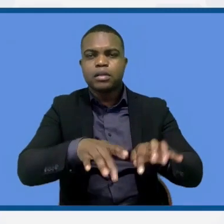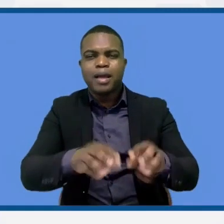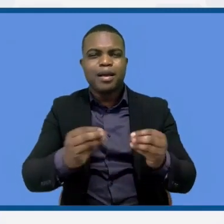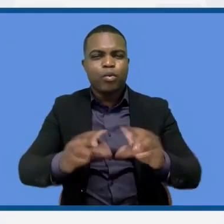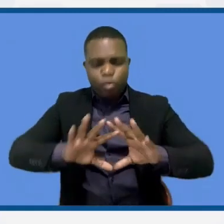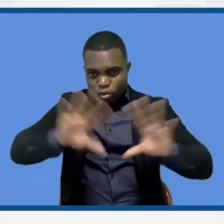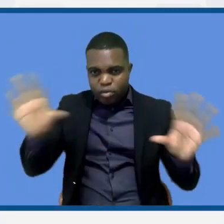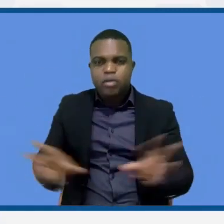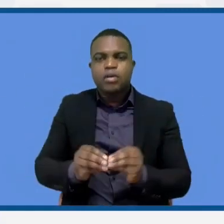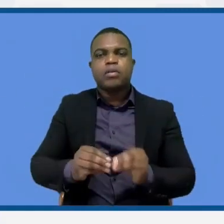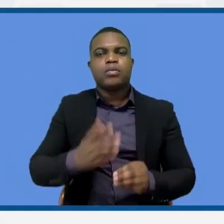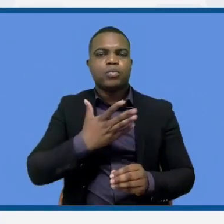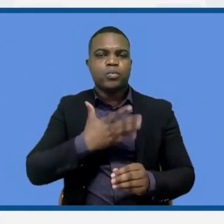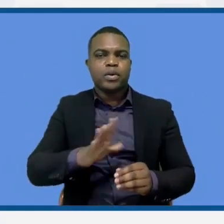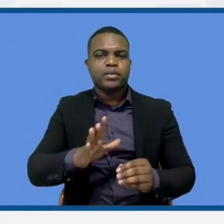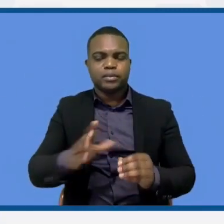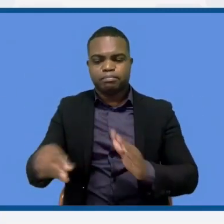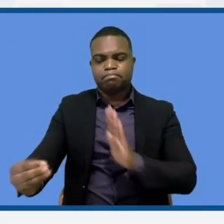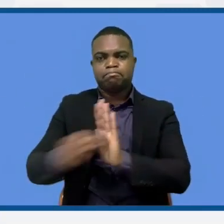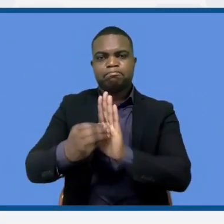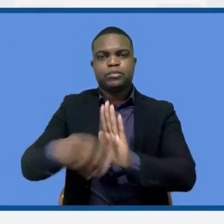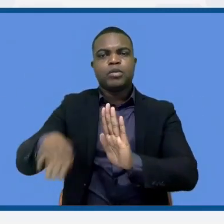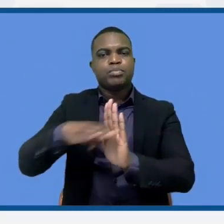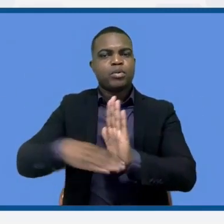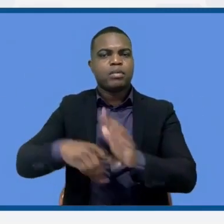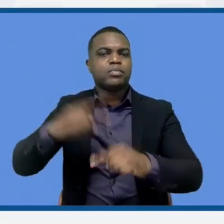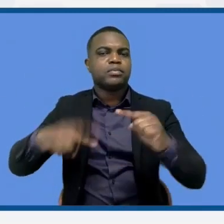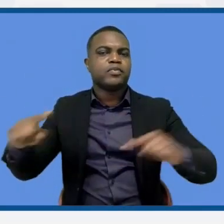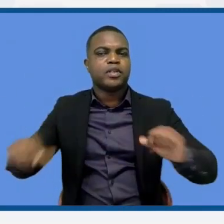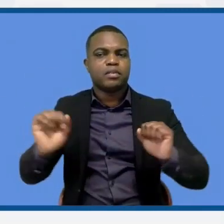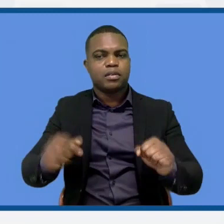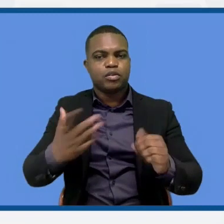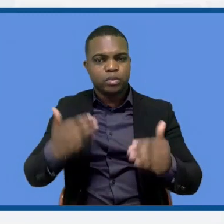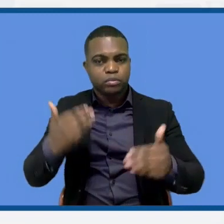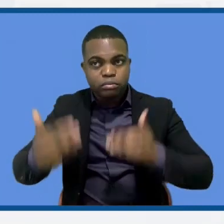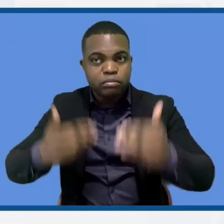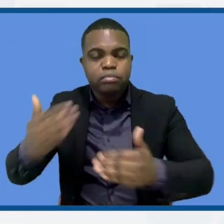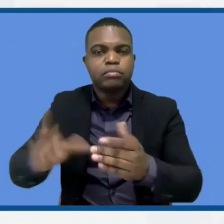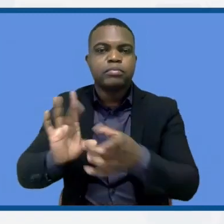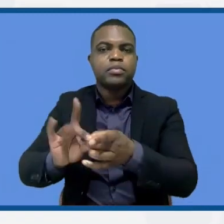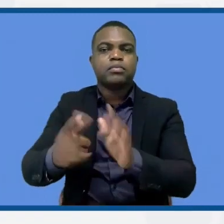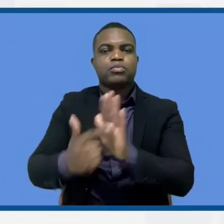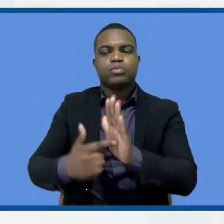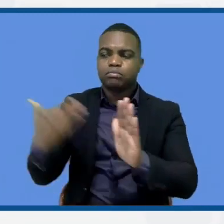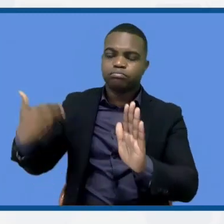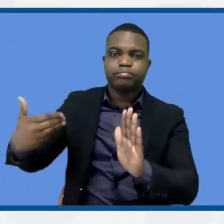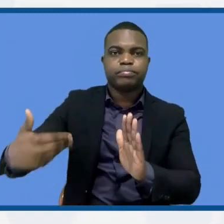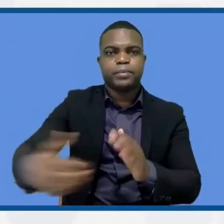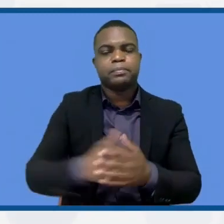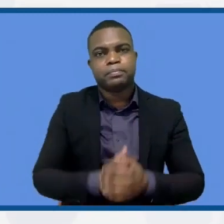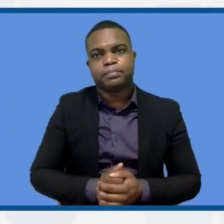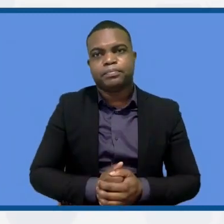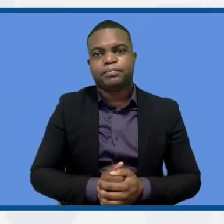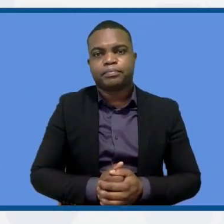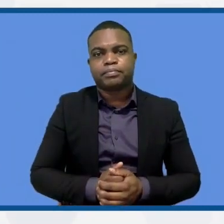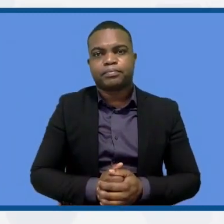legislation. In FEMA, I'll give you that concrete example as I oversee resilience in FEMA. We're using our grants